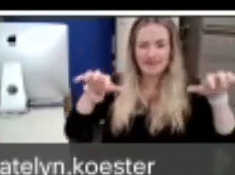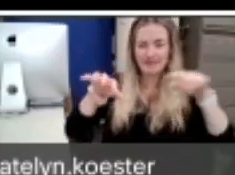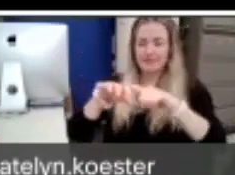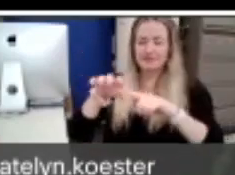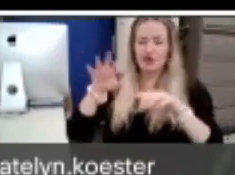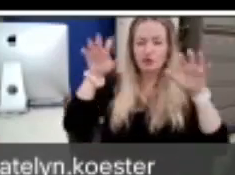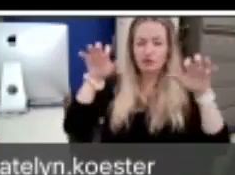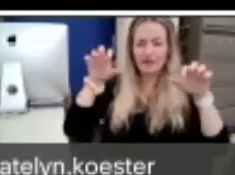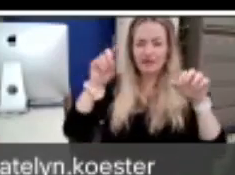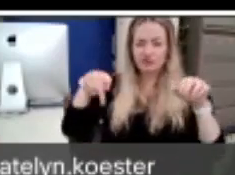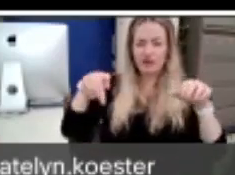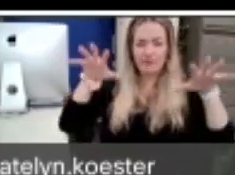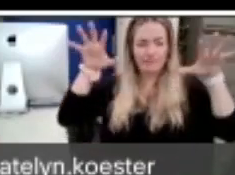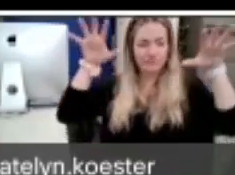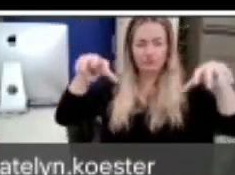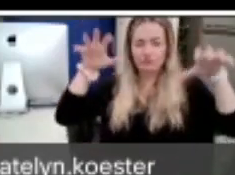Rain.